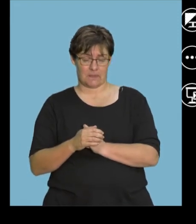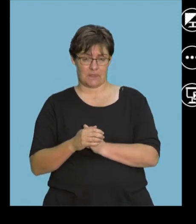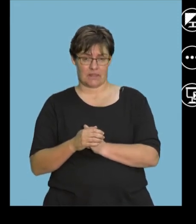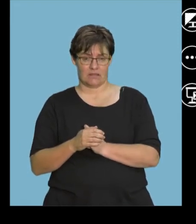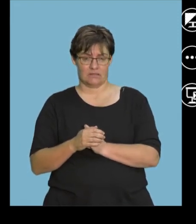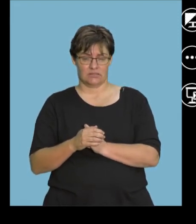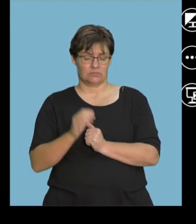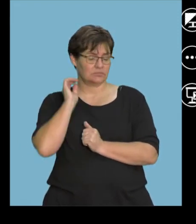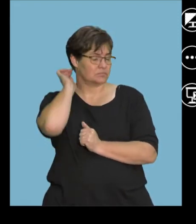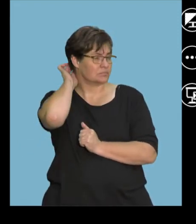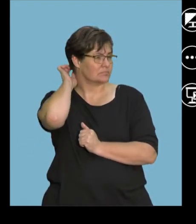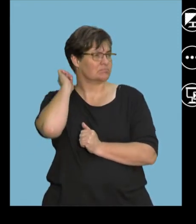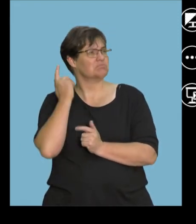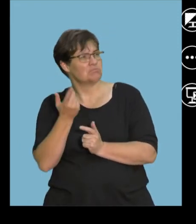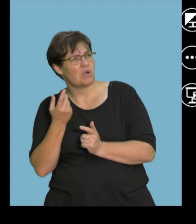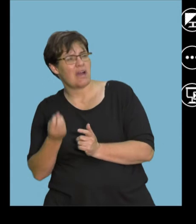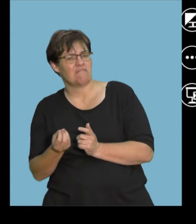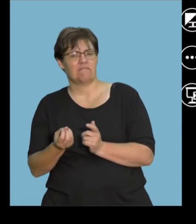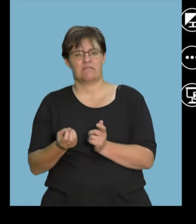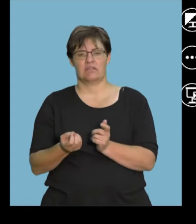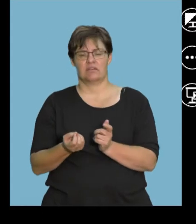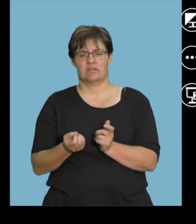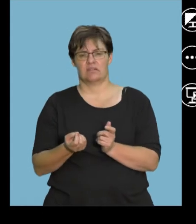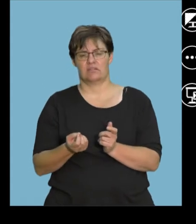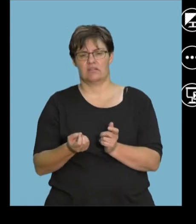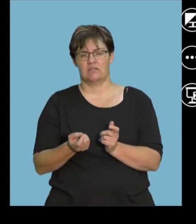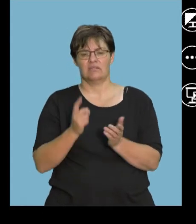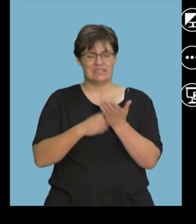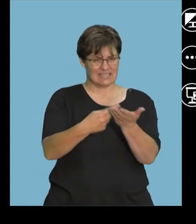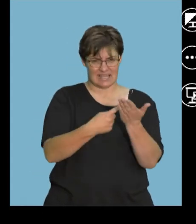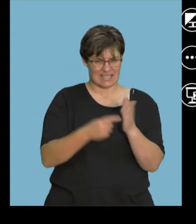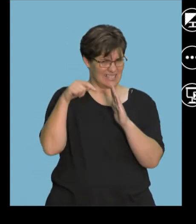a magnetic material. So we've managed to actually